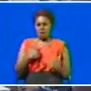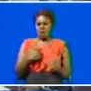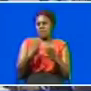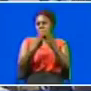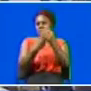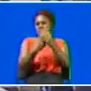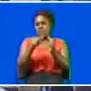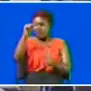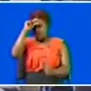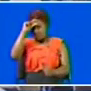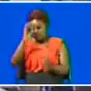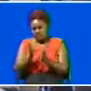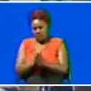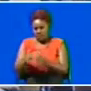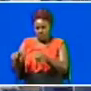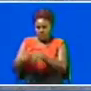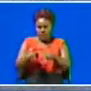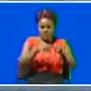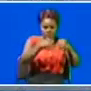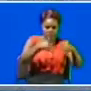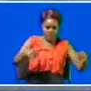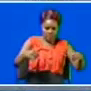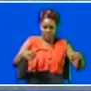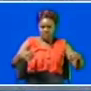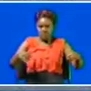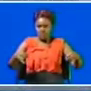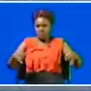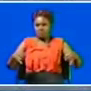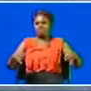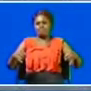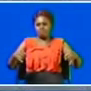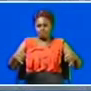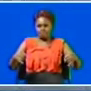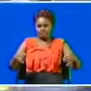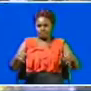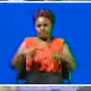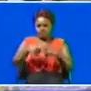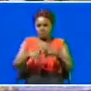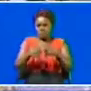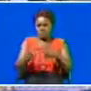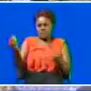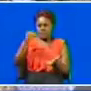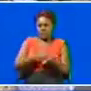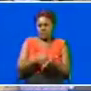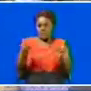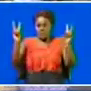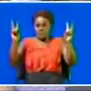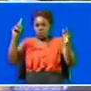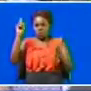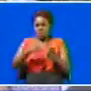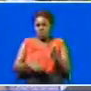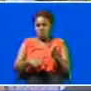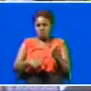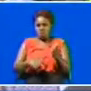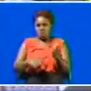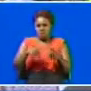partnership between Kenya Pipeline Corporation and Kenya Petroleum Refinery will see its revival. I think the issue here is the facilities here